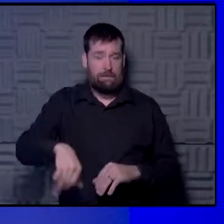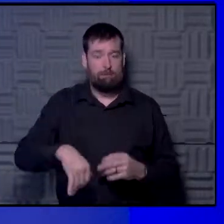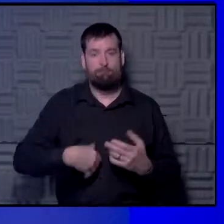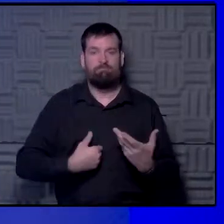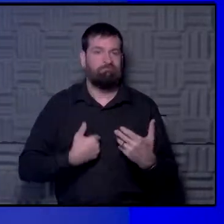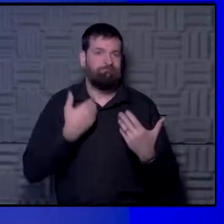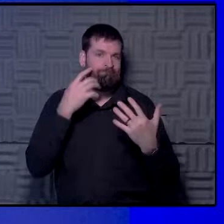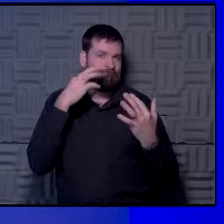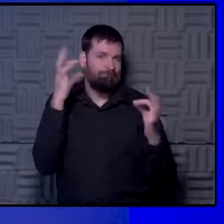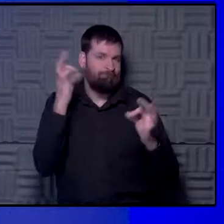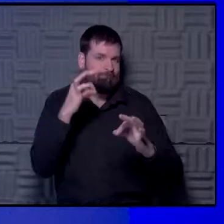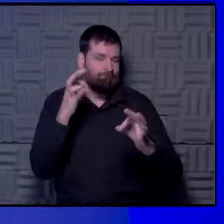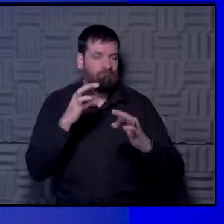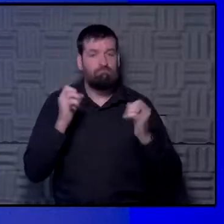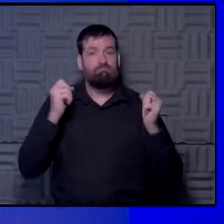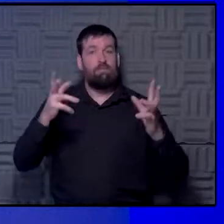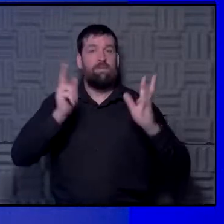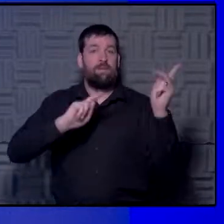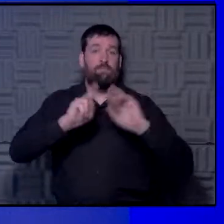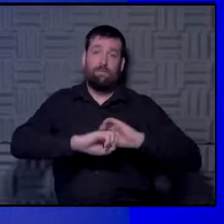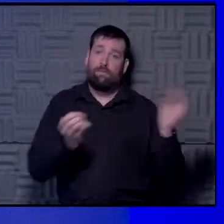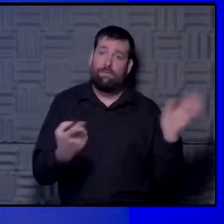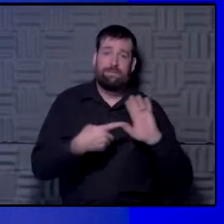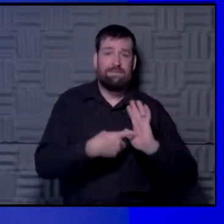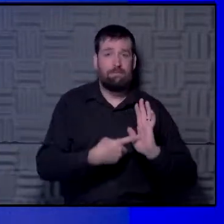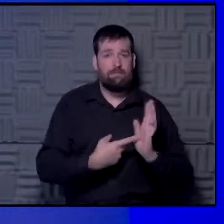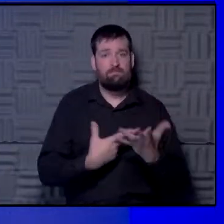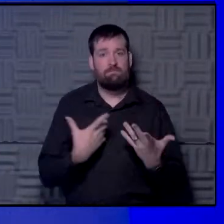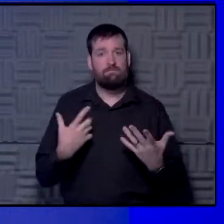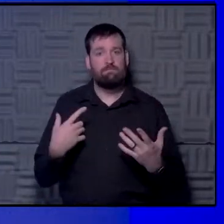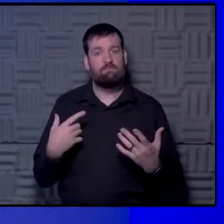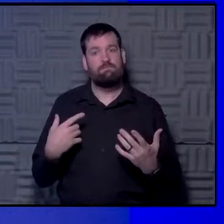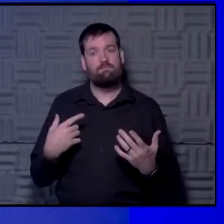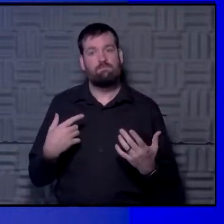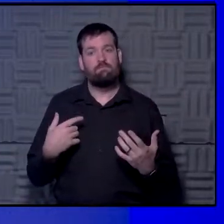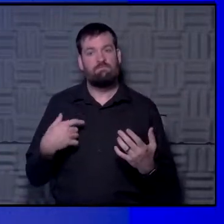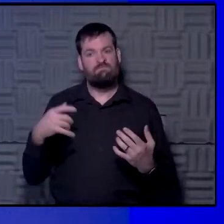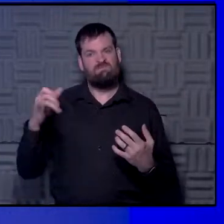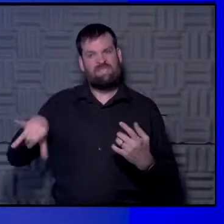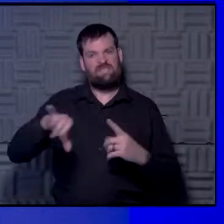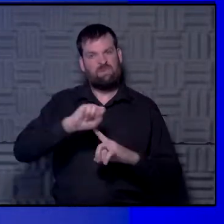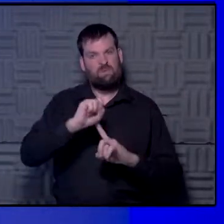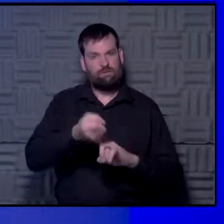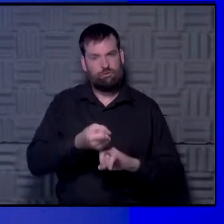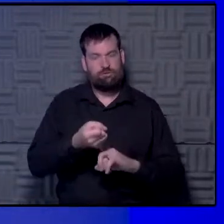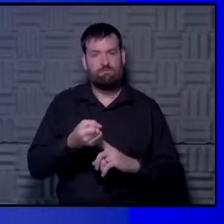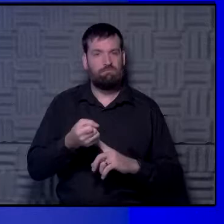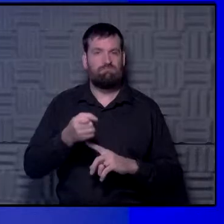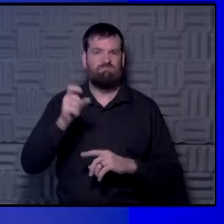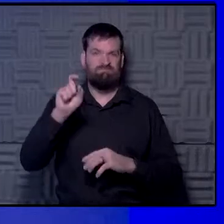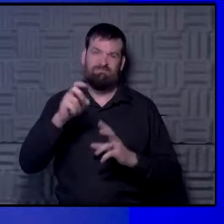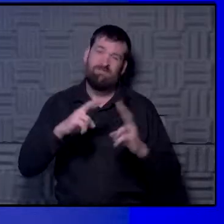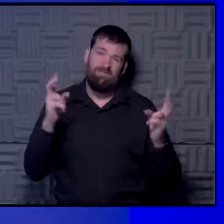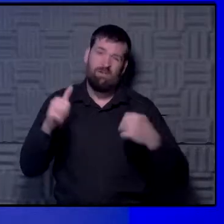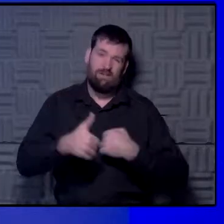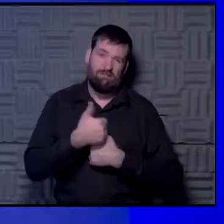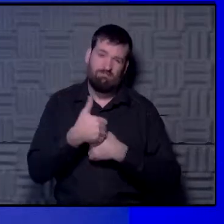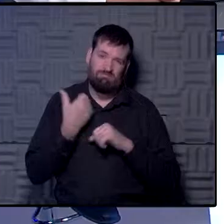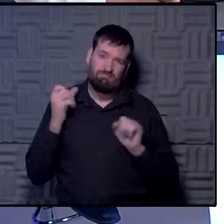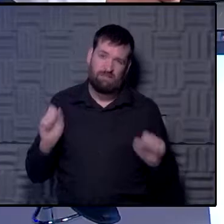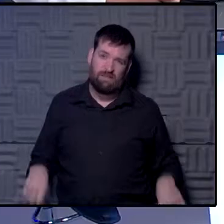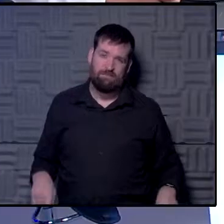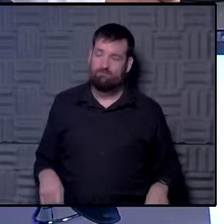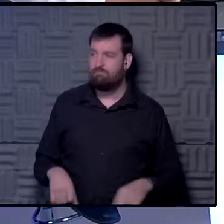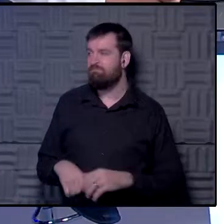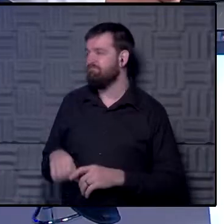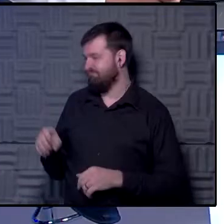just don't know it. We know a lot of people are asymptomatic. So because of that, I think just that situation can be a very dangerous situation. Yeah, I